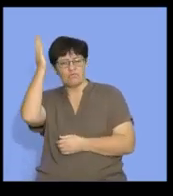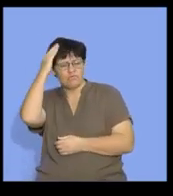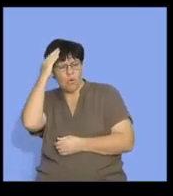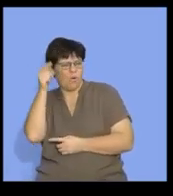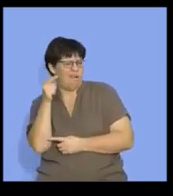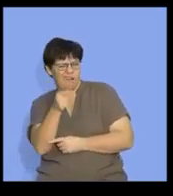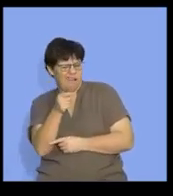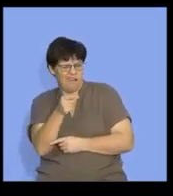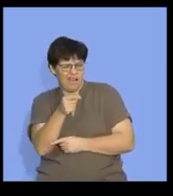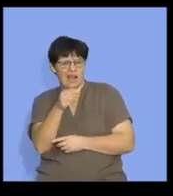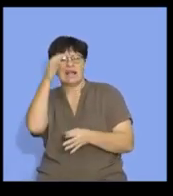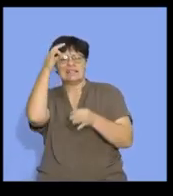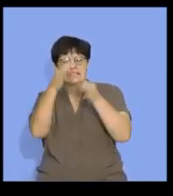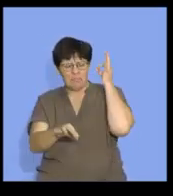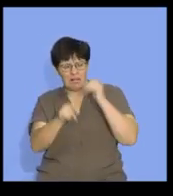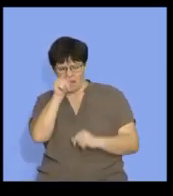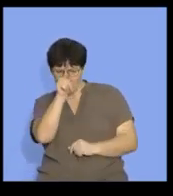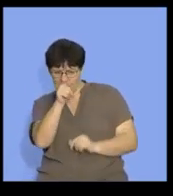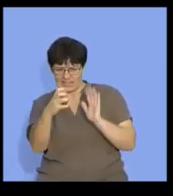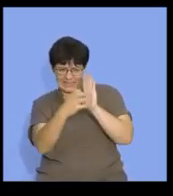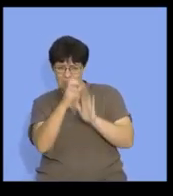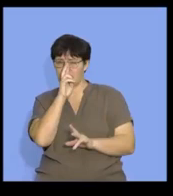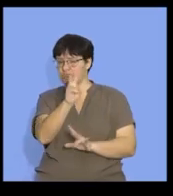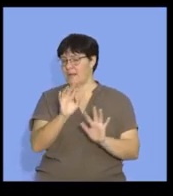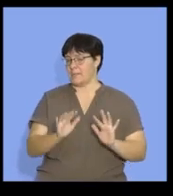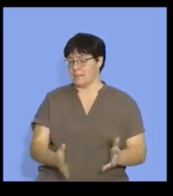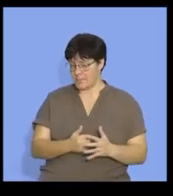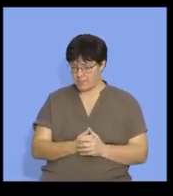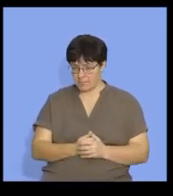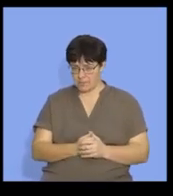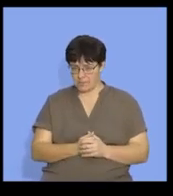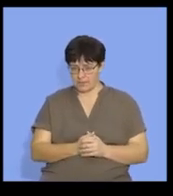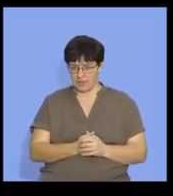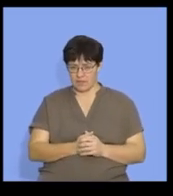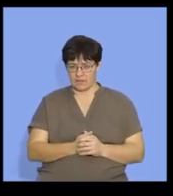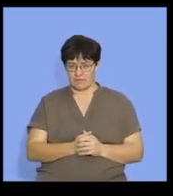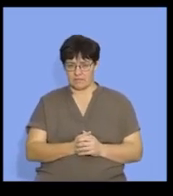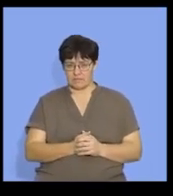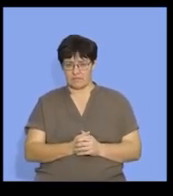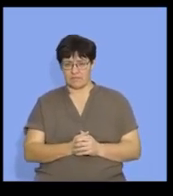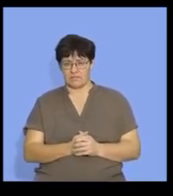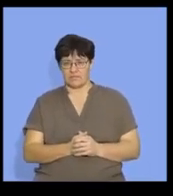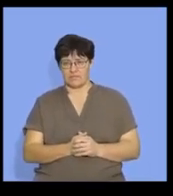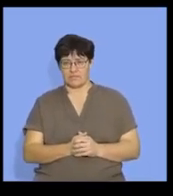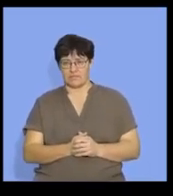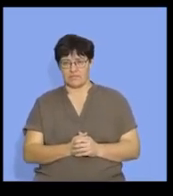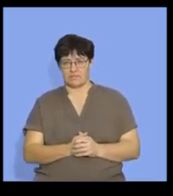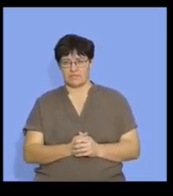know what a simple, typical diagram of each of the microorganisms would